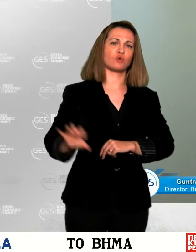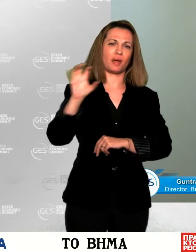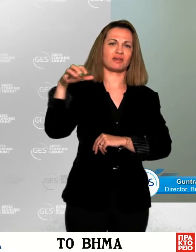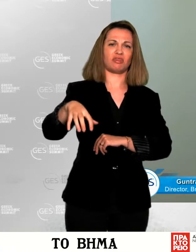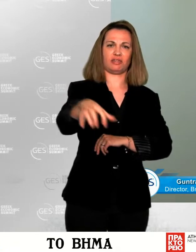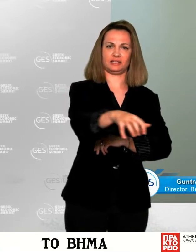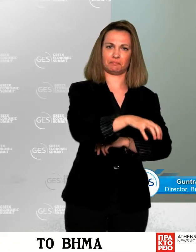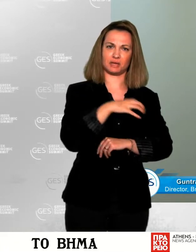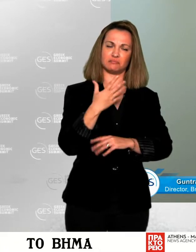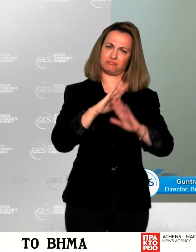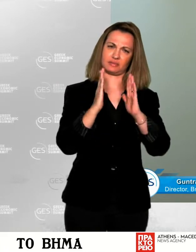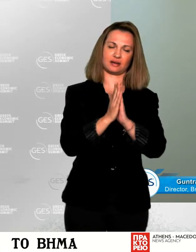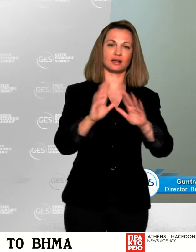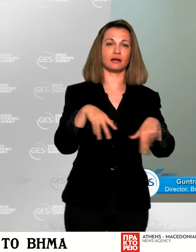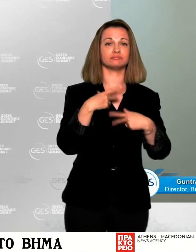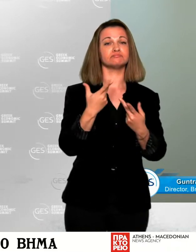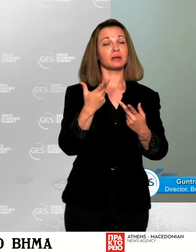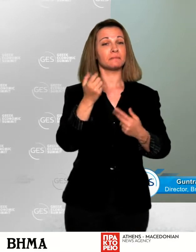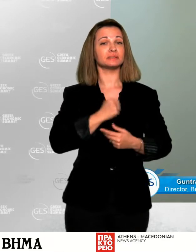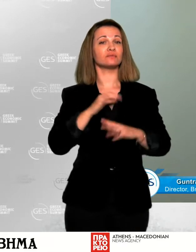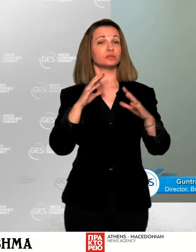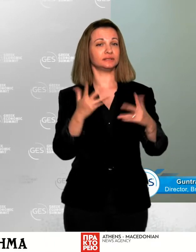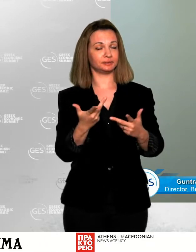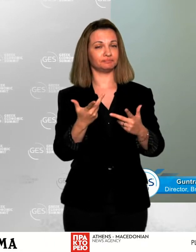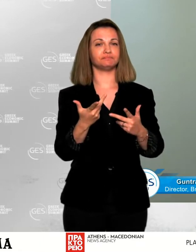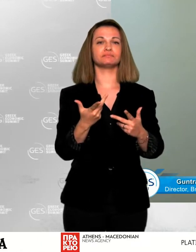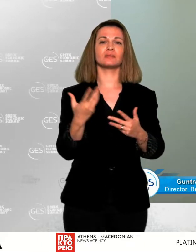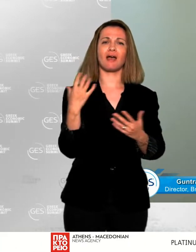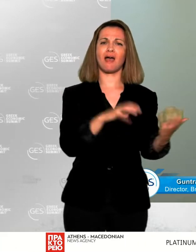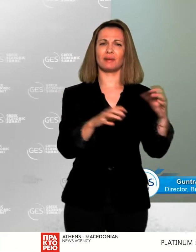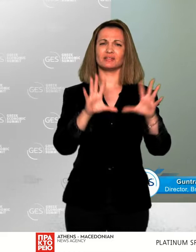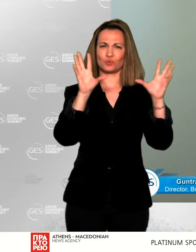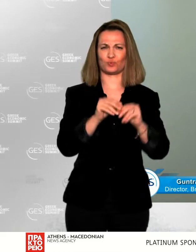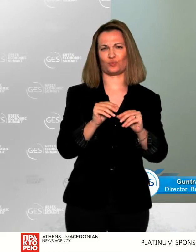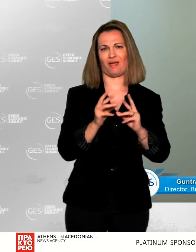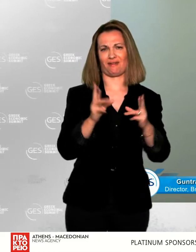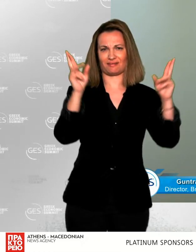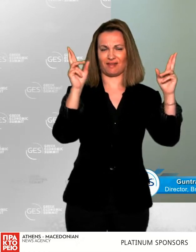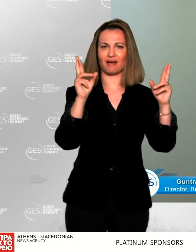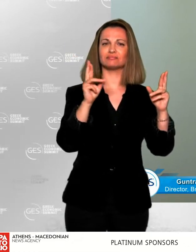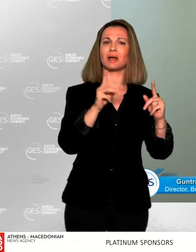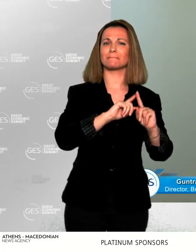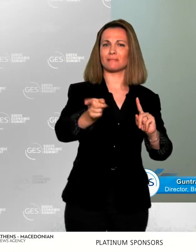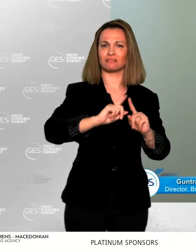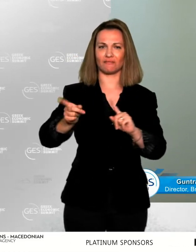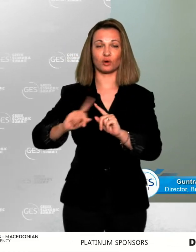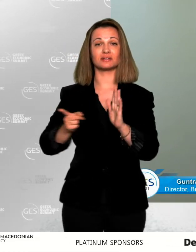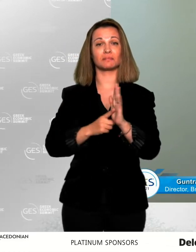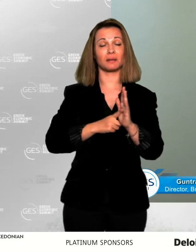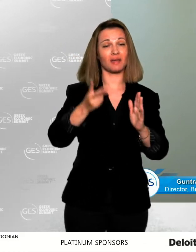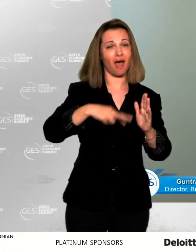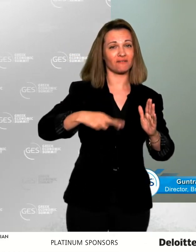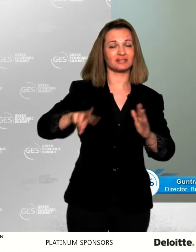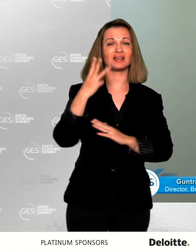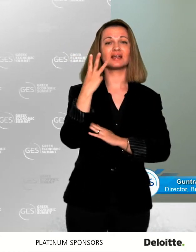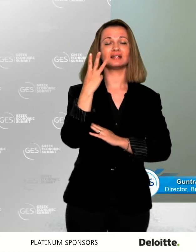the energy and transport system have to increase by 360 billion per year. So